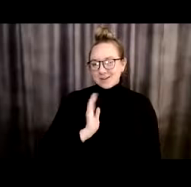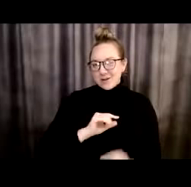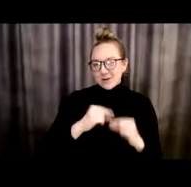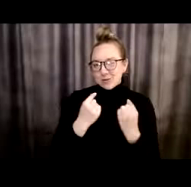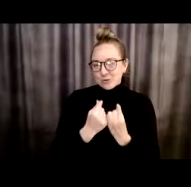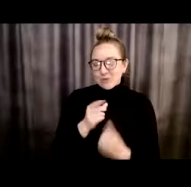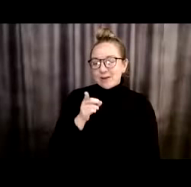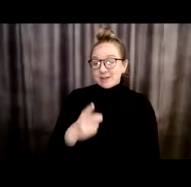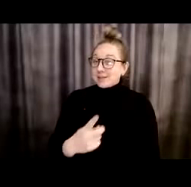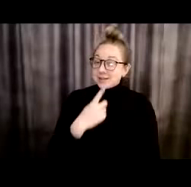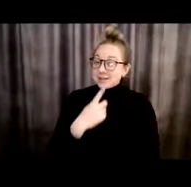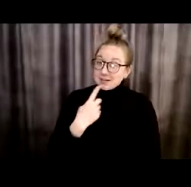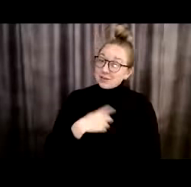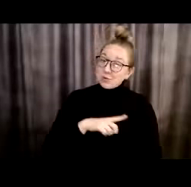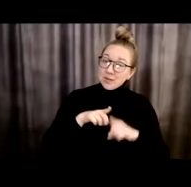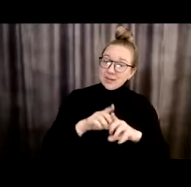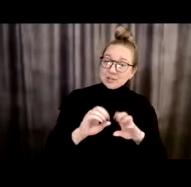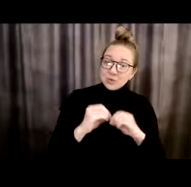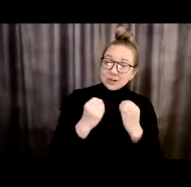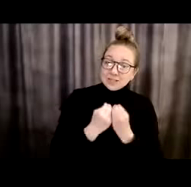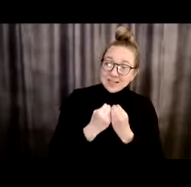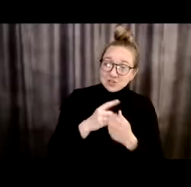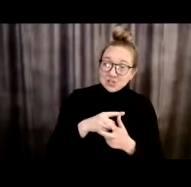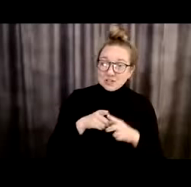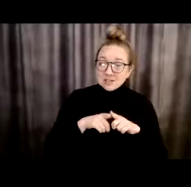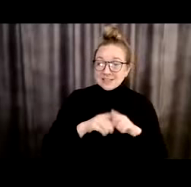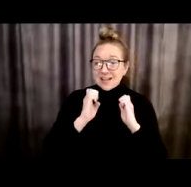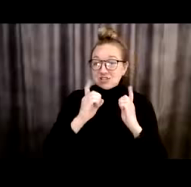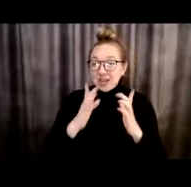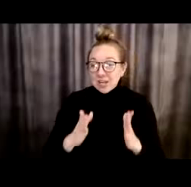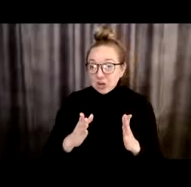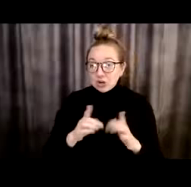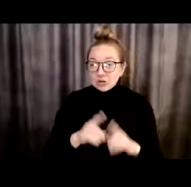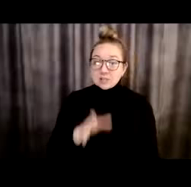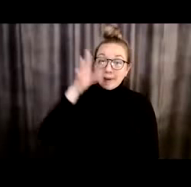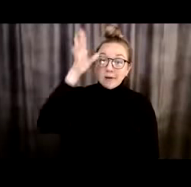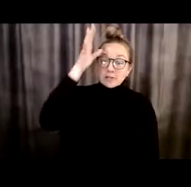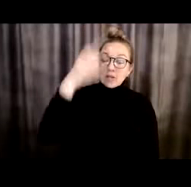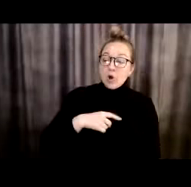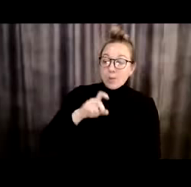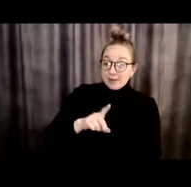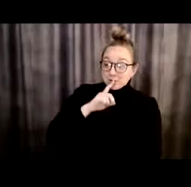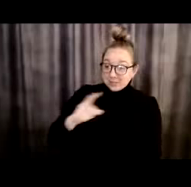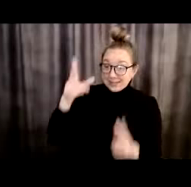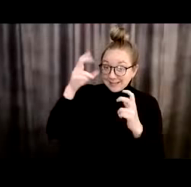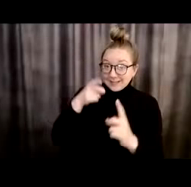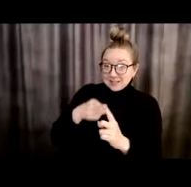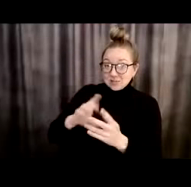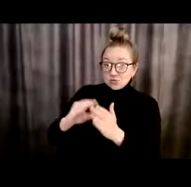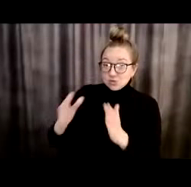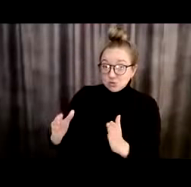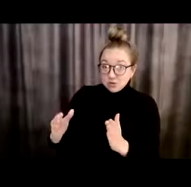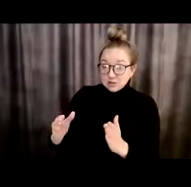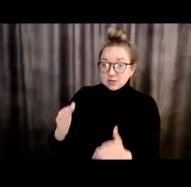organizations and educators and parents need to listen to students in what they want and need, and shared we should be doing things